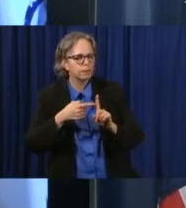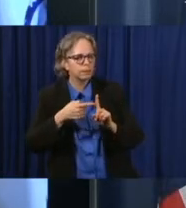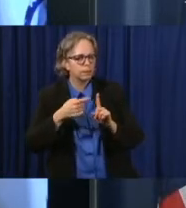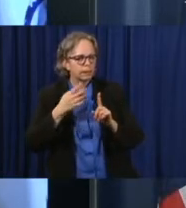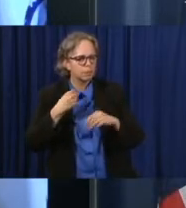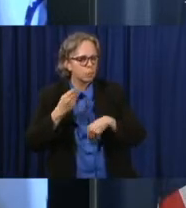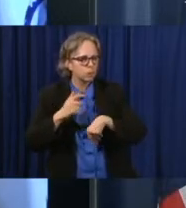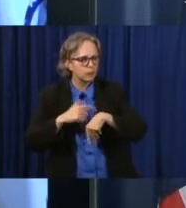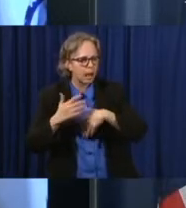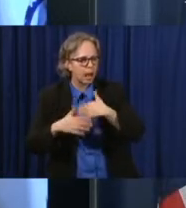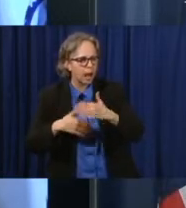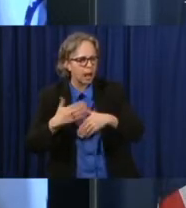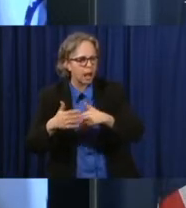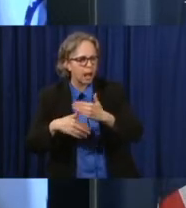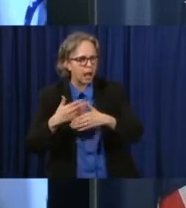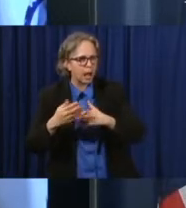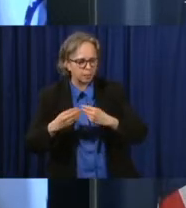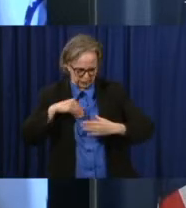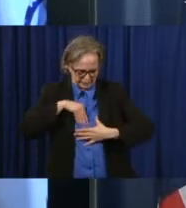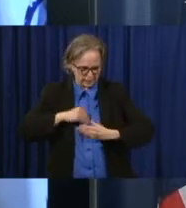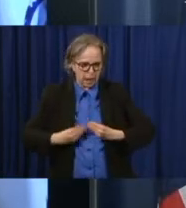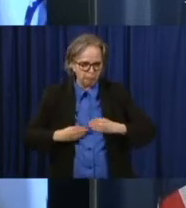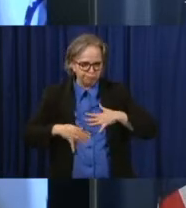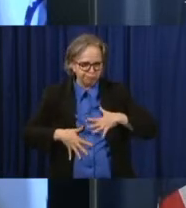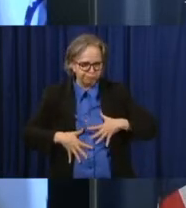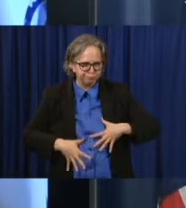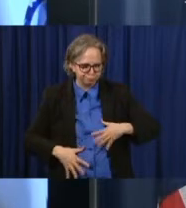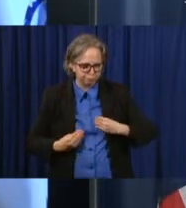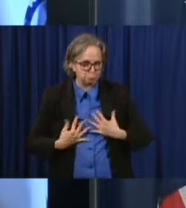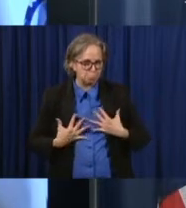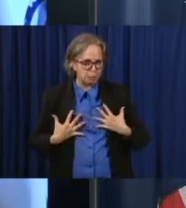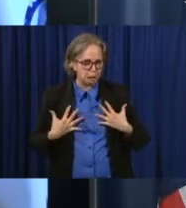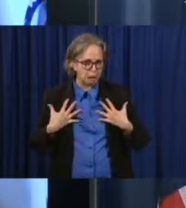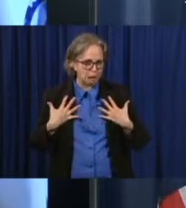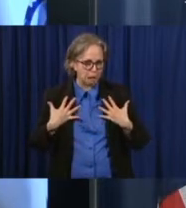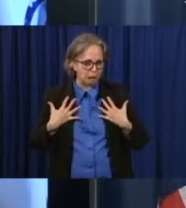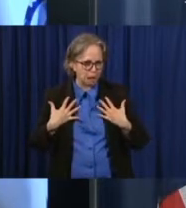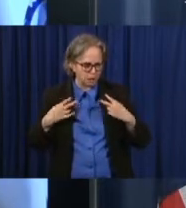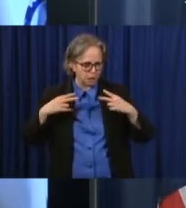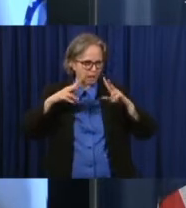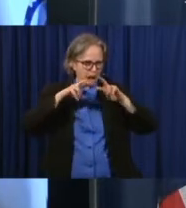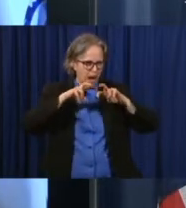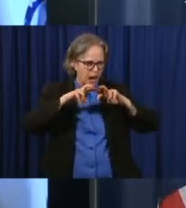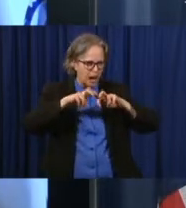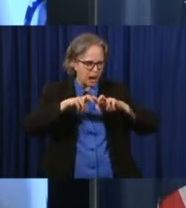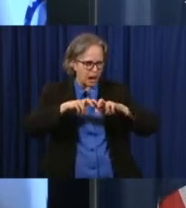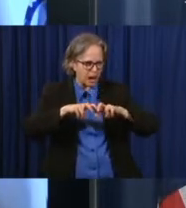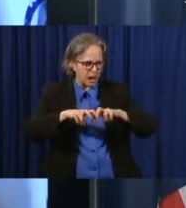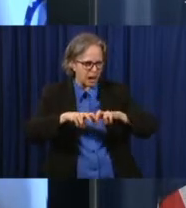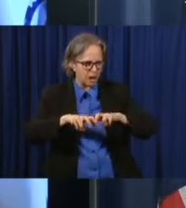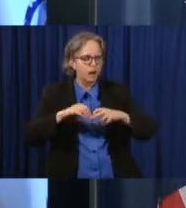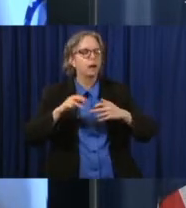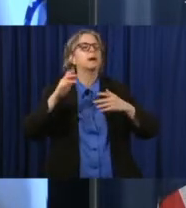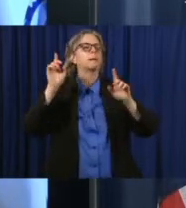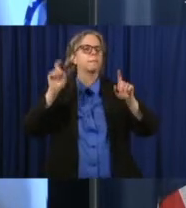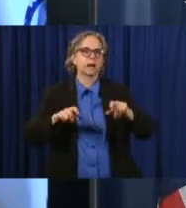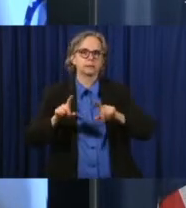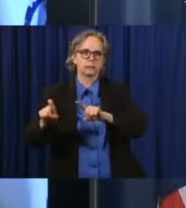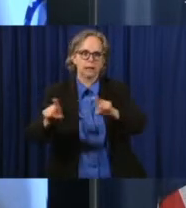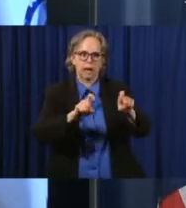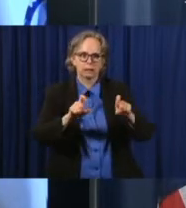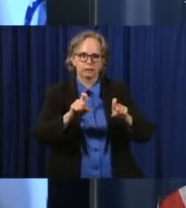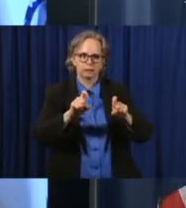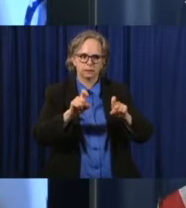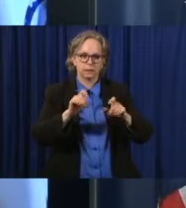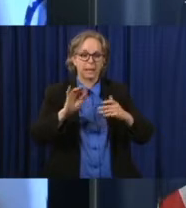grow in someone else's system. Once that time period has passed, we will be testing them, and they're in quarantine now.